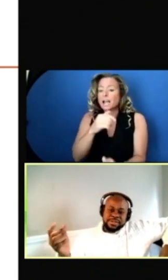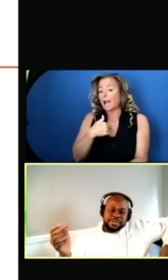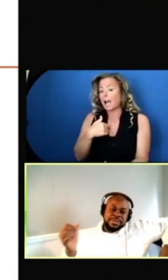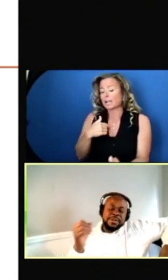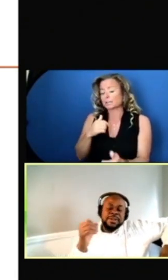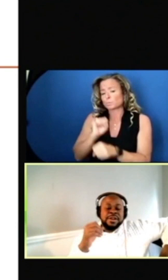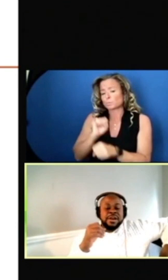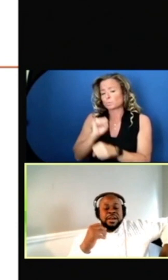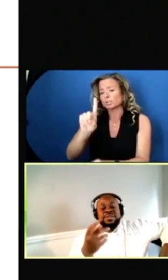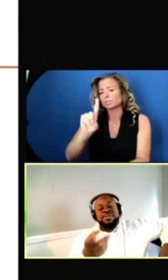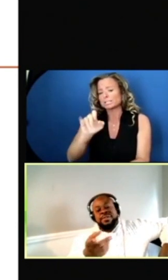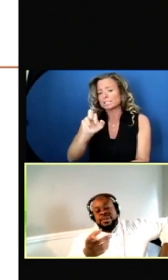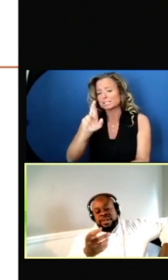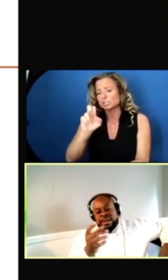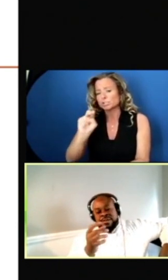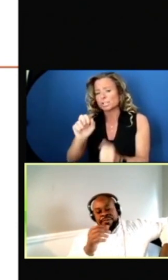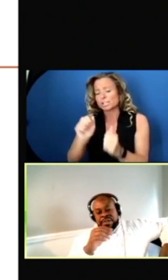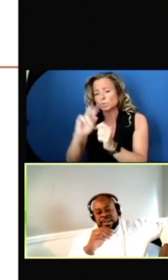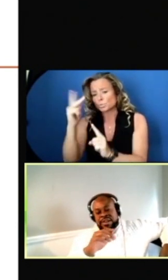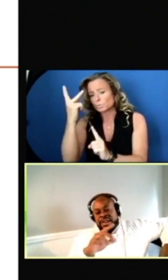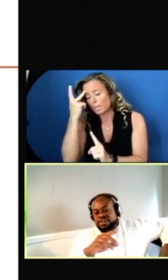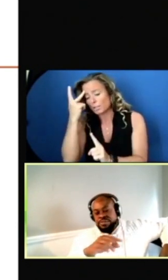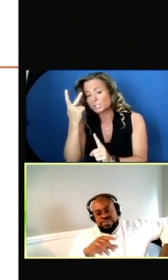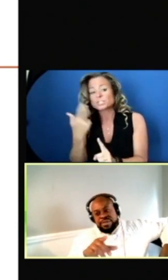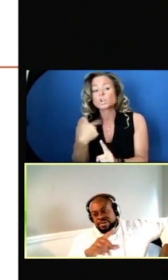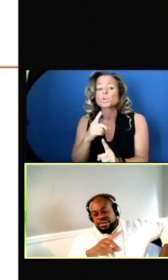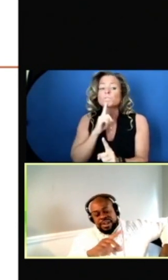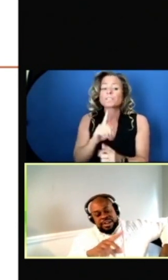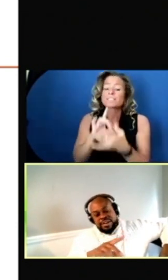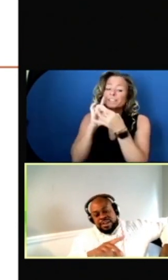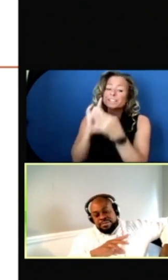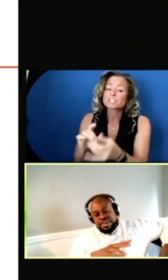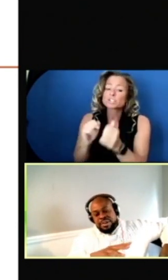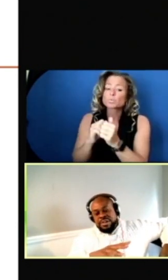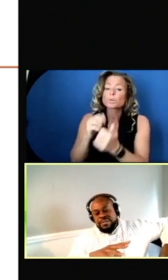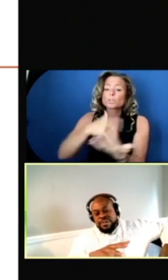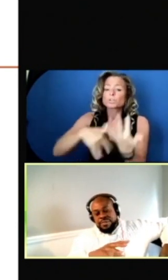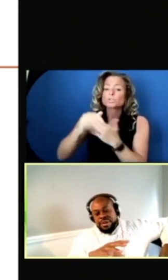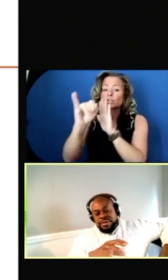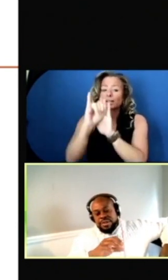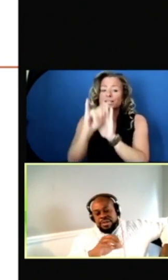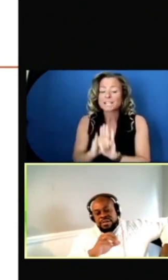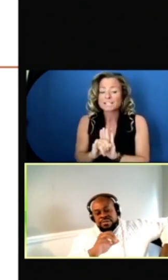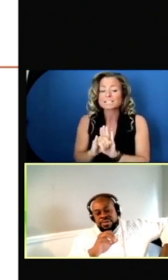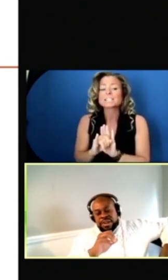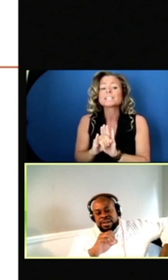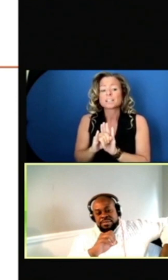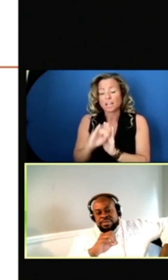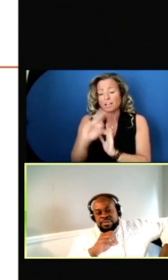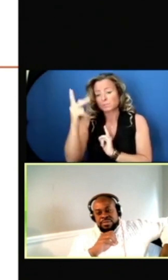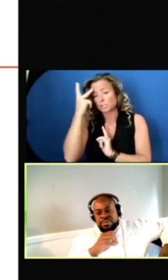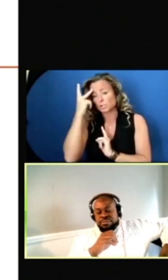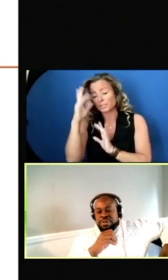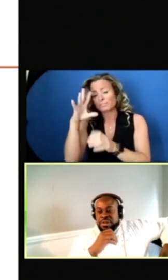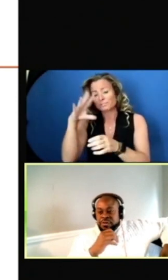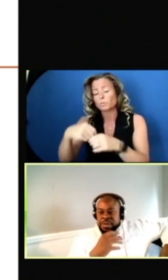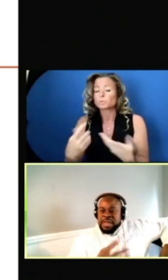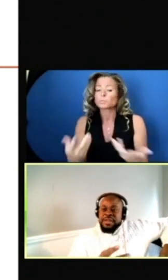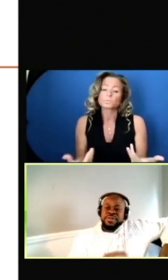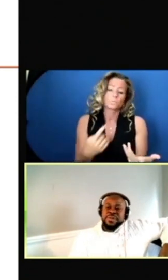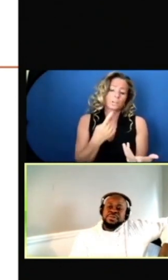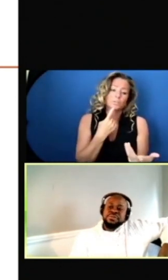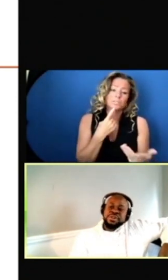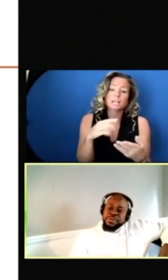in politics. I also look at the connection between social identity and political involvement when it comes to